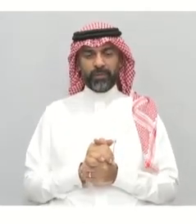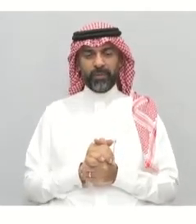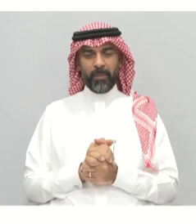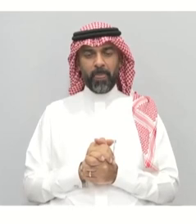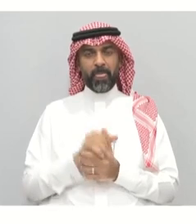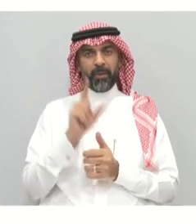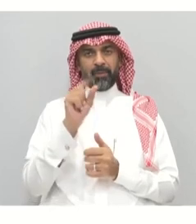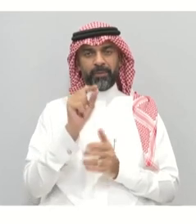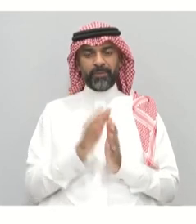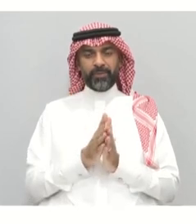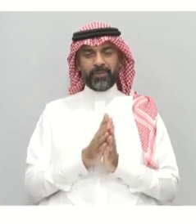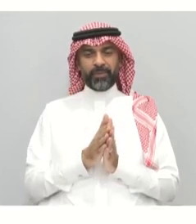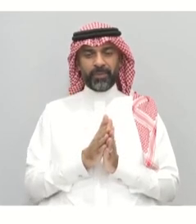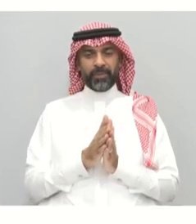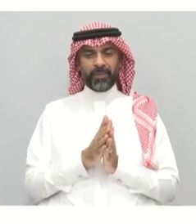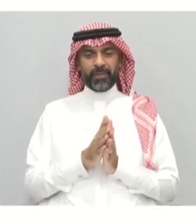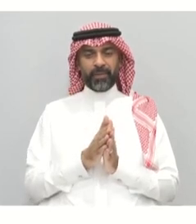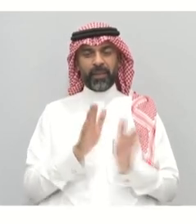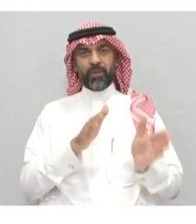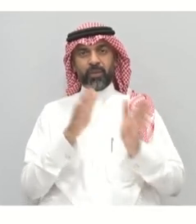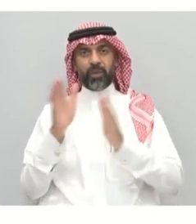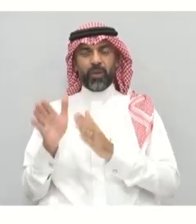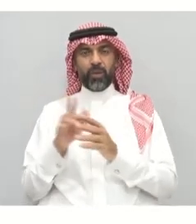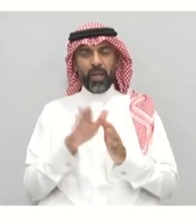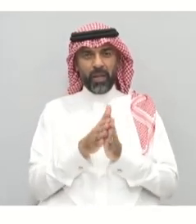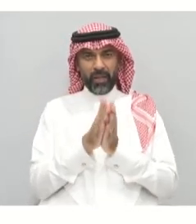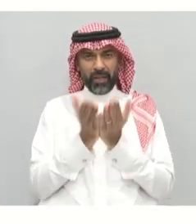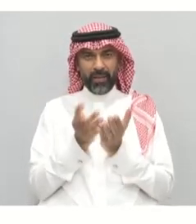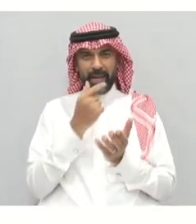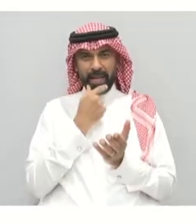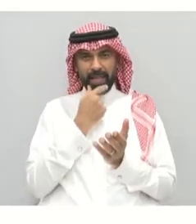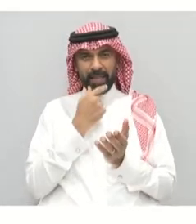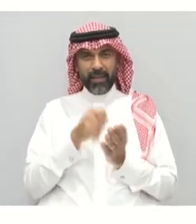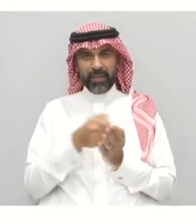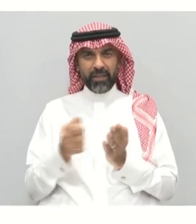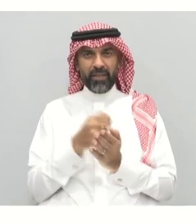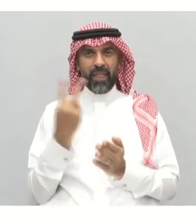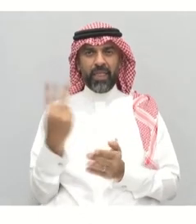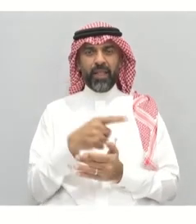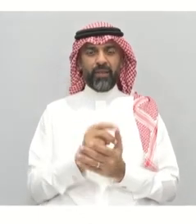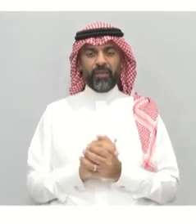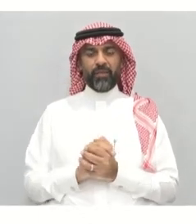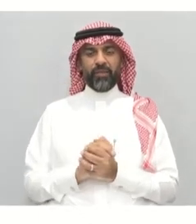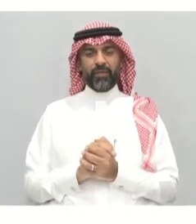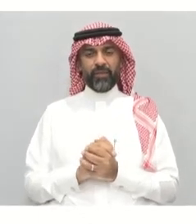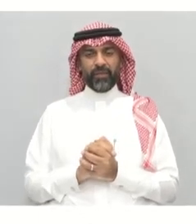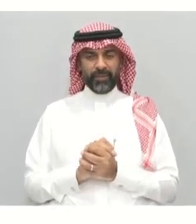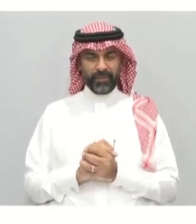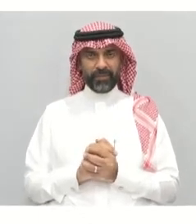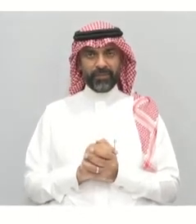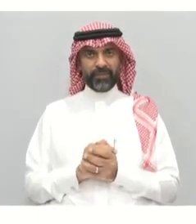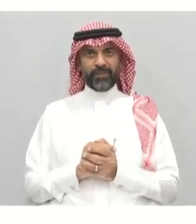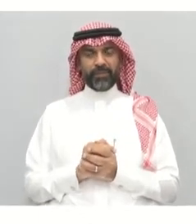Very good. Okay, so now I wanted to open your English box on page 12 as we have rhythms and